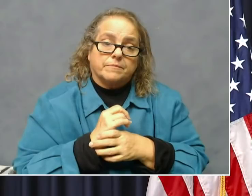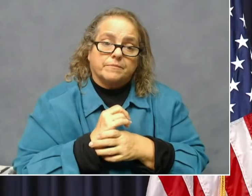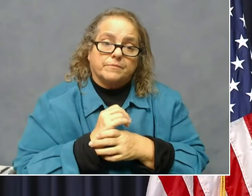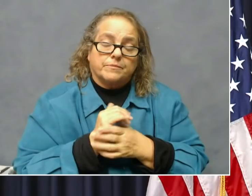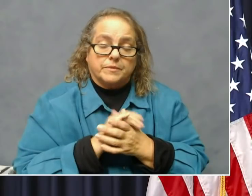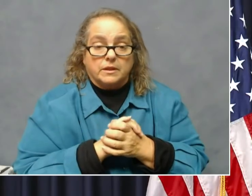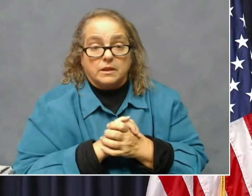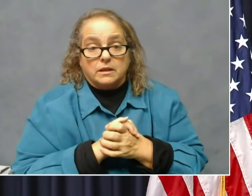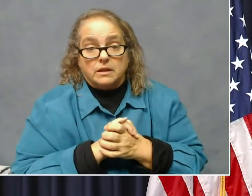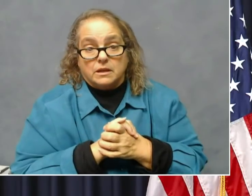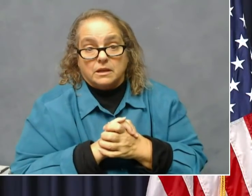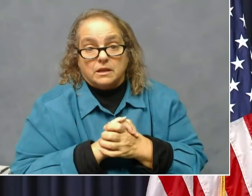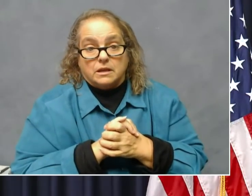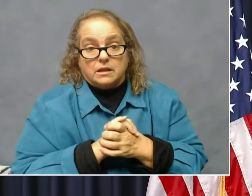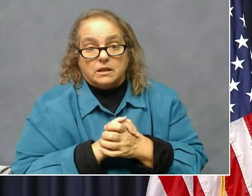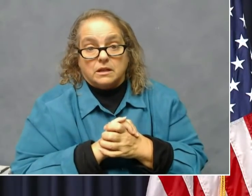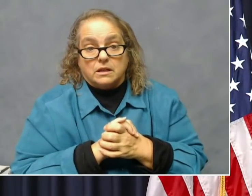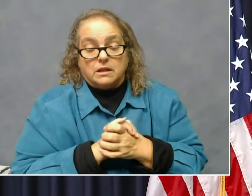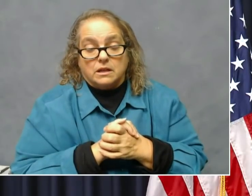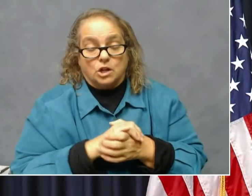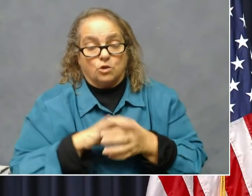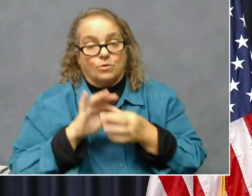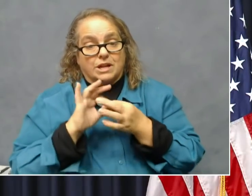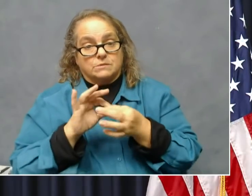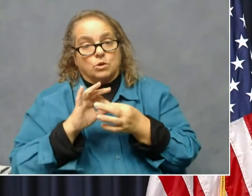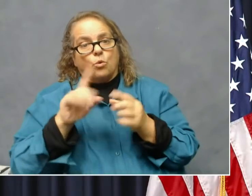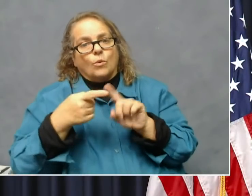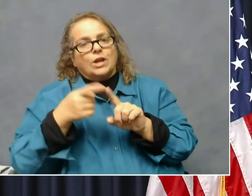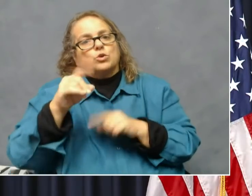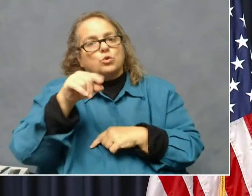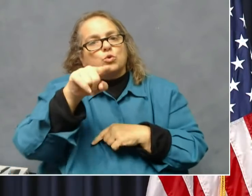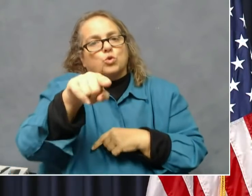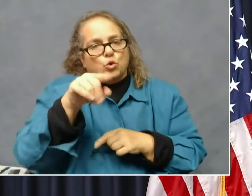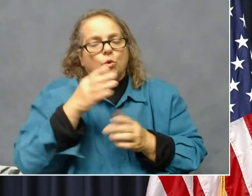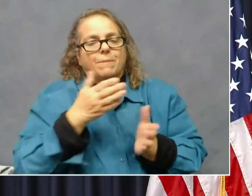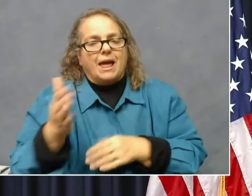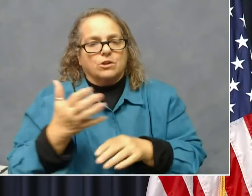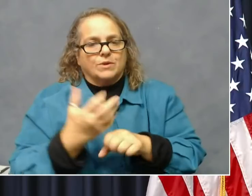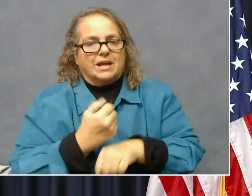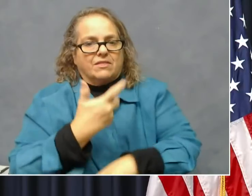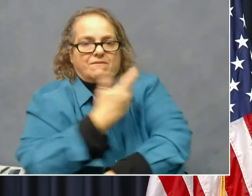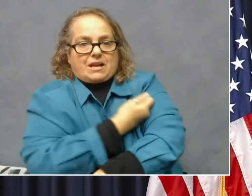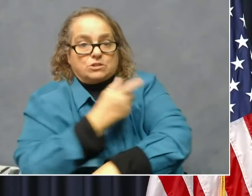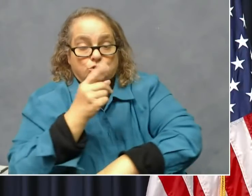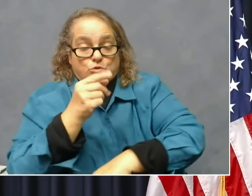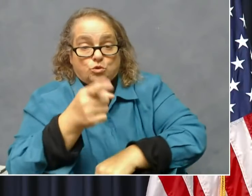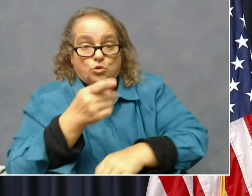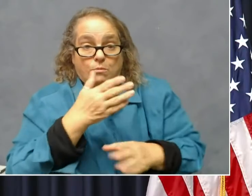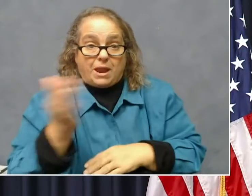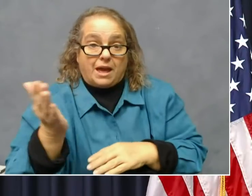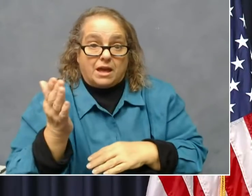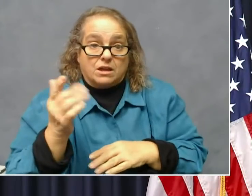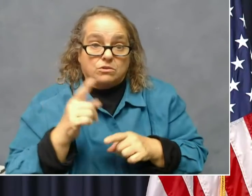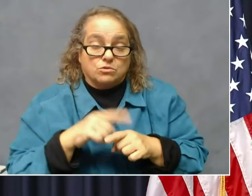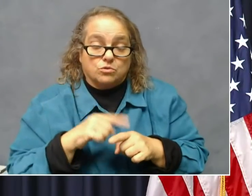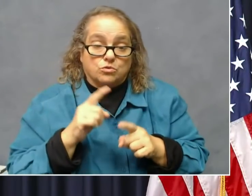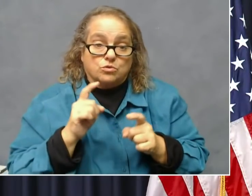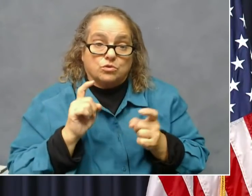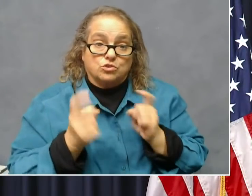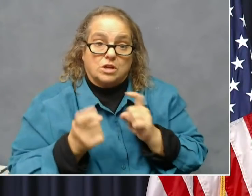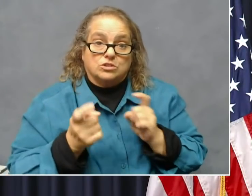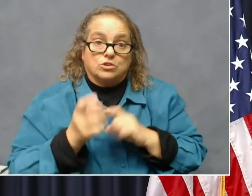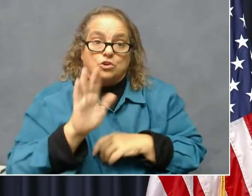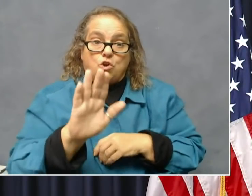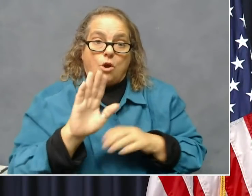in relation to, when you plan on getting the vaccine, do you plan on adjusting your behavior at